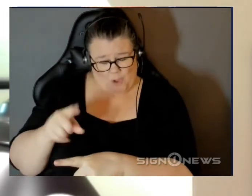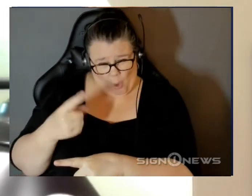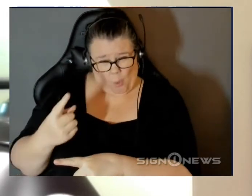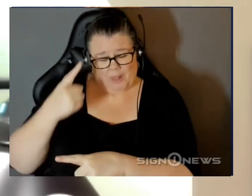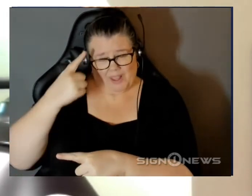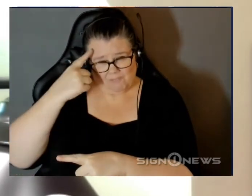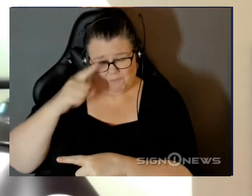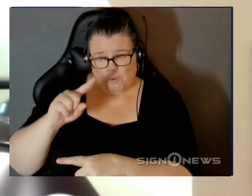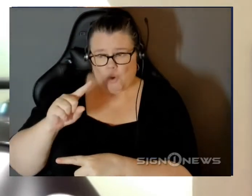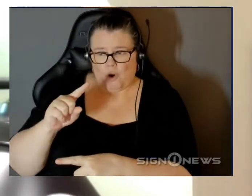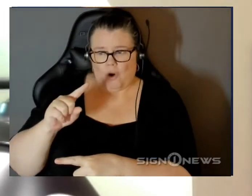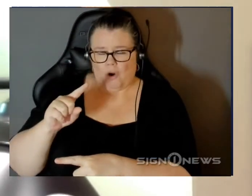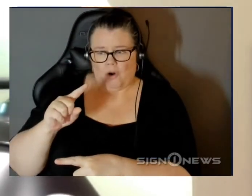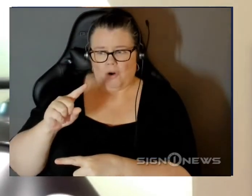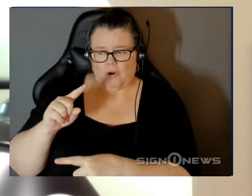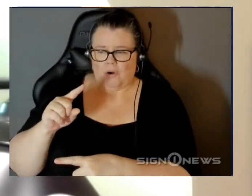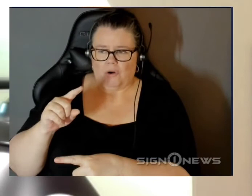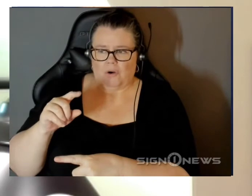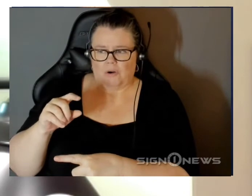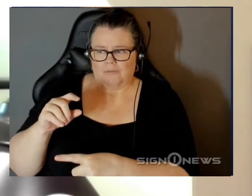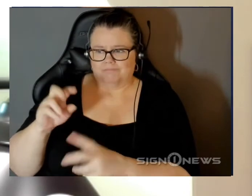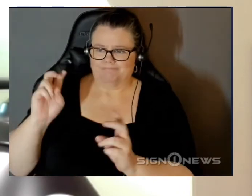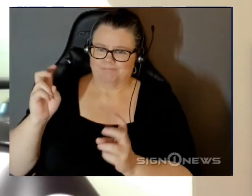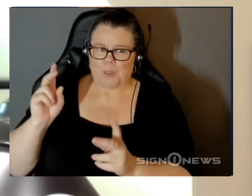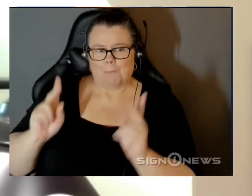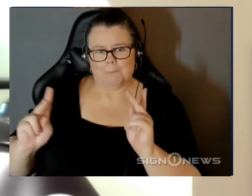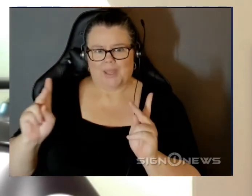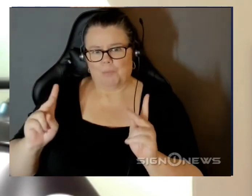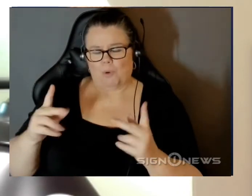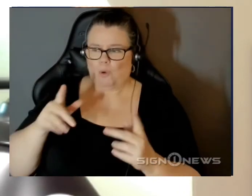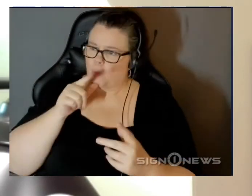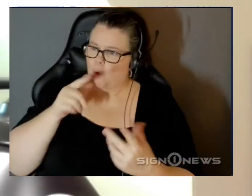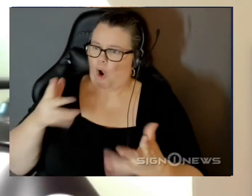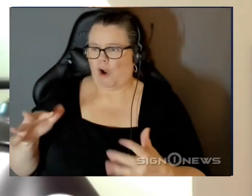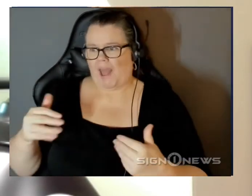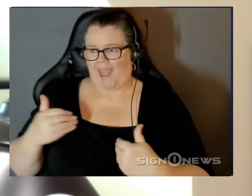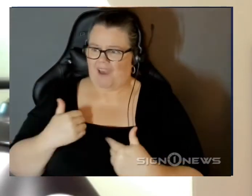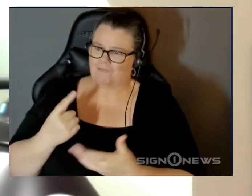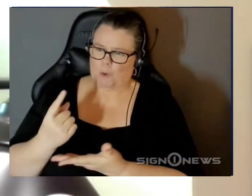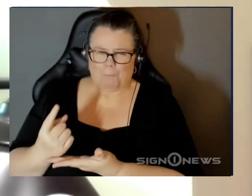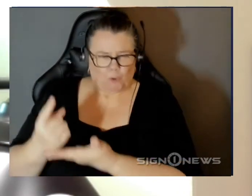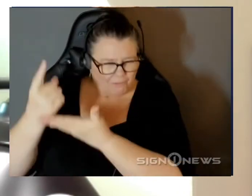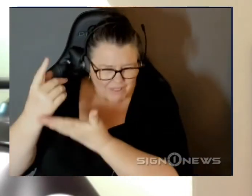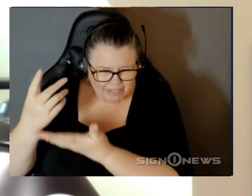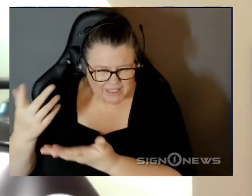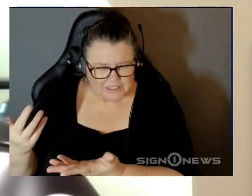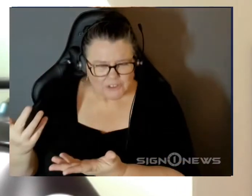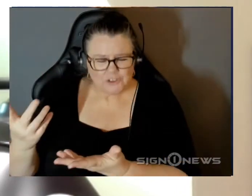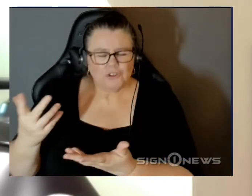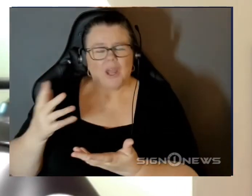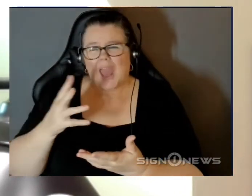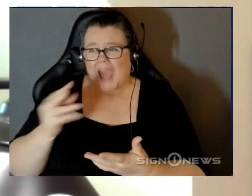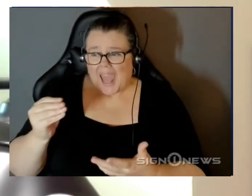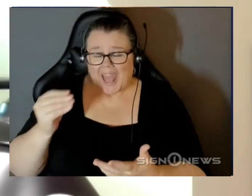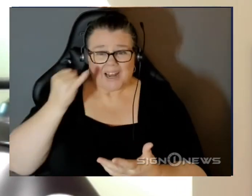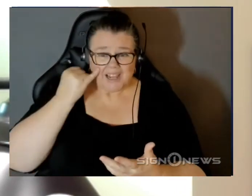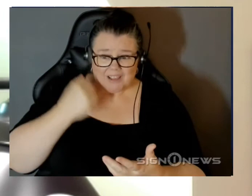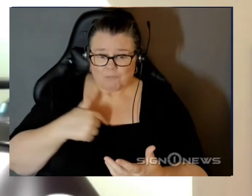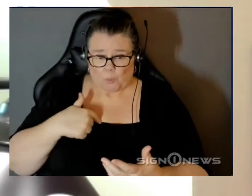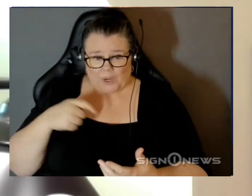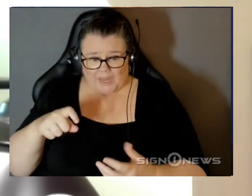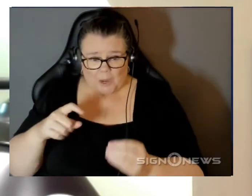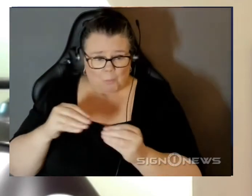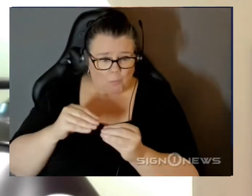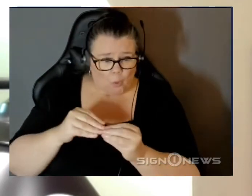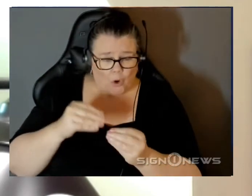question, and where do people go also for more information or resources about this and to challenge this sort of nationally? So